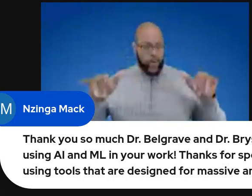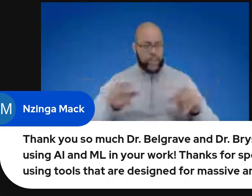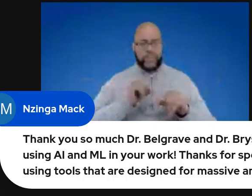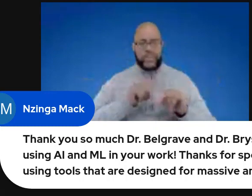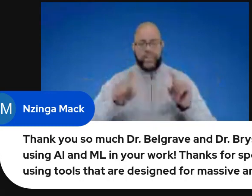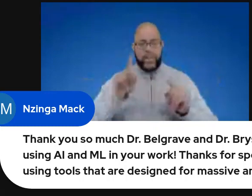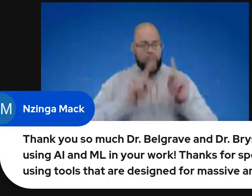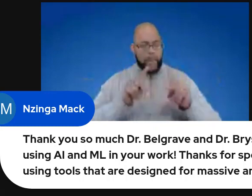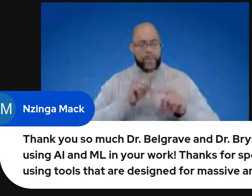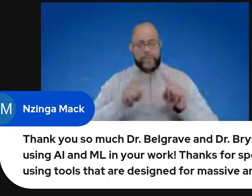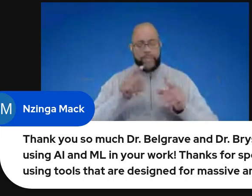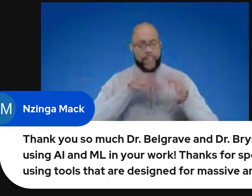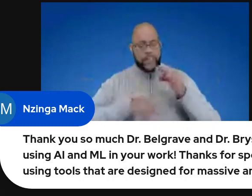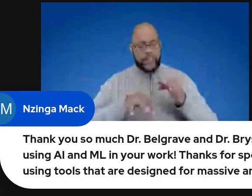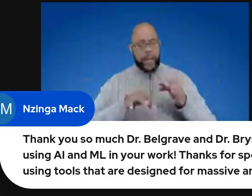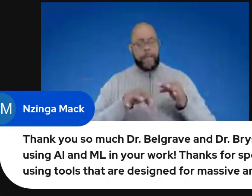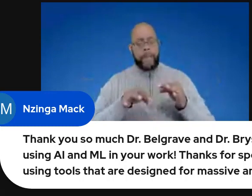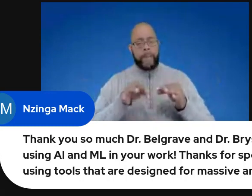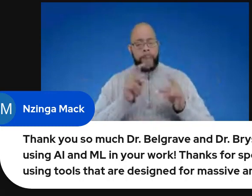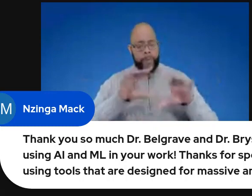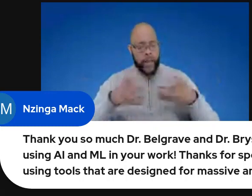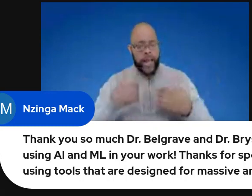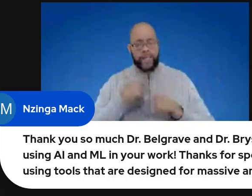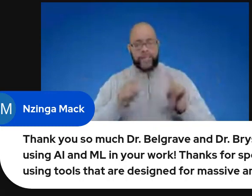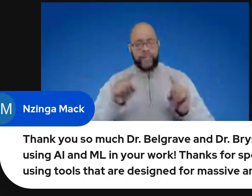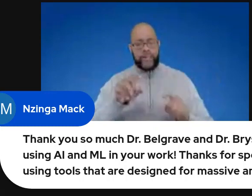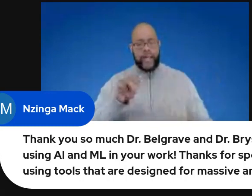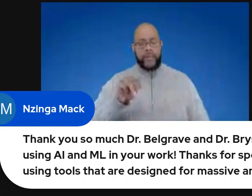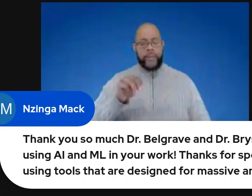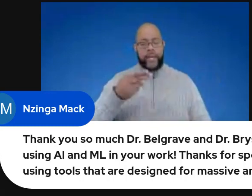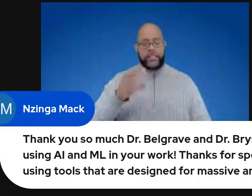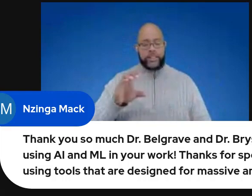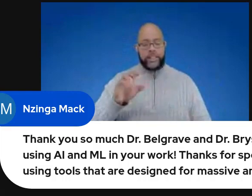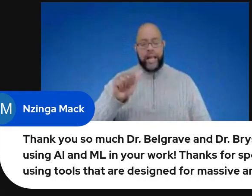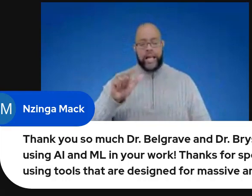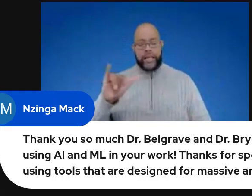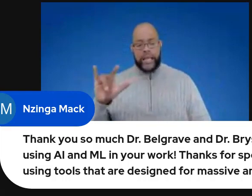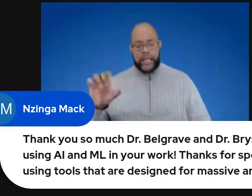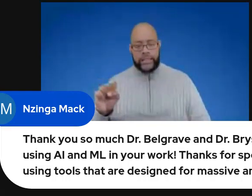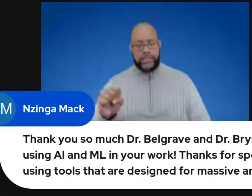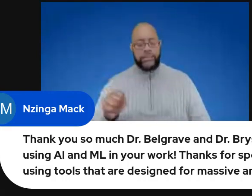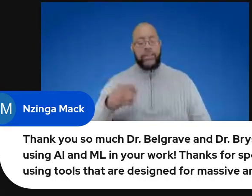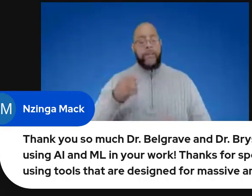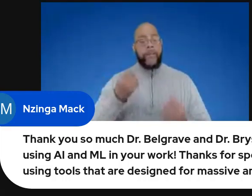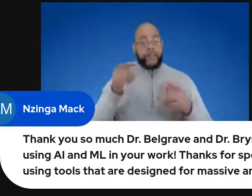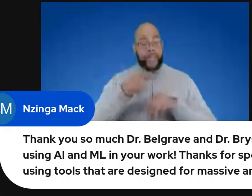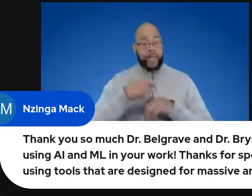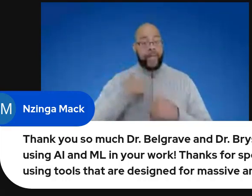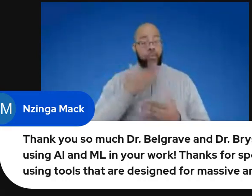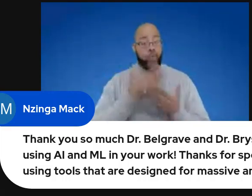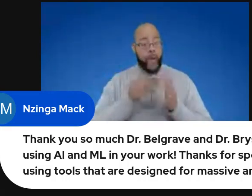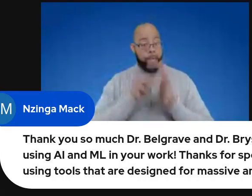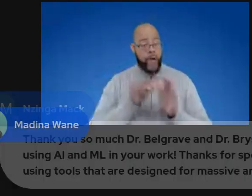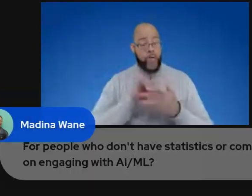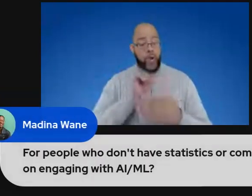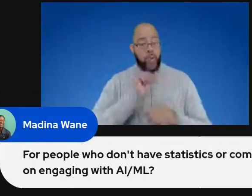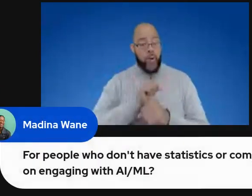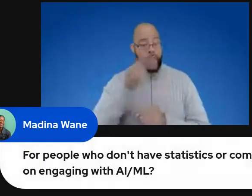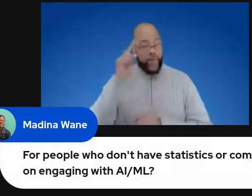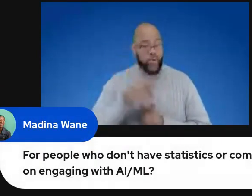different subcontinents have different MHC alleles. And oftentimes we have really great models that work for